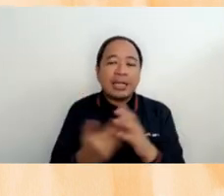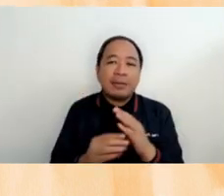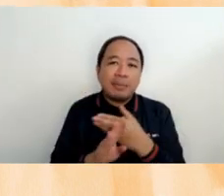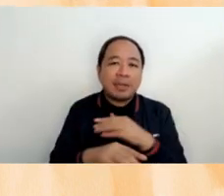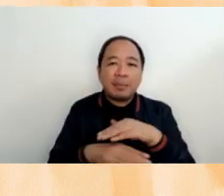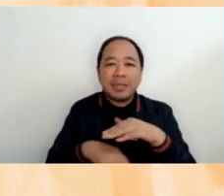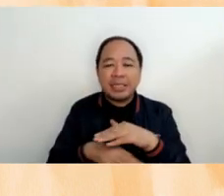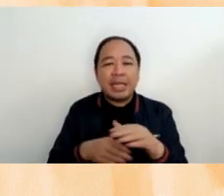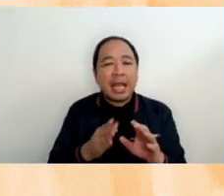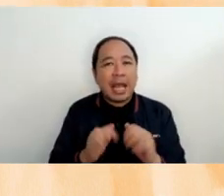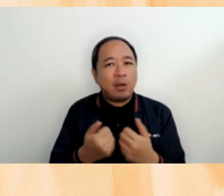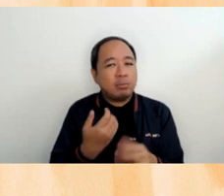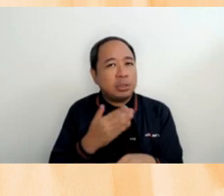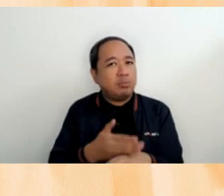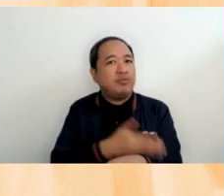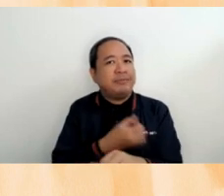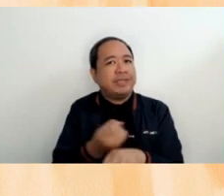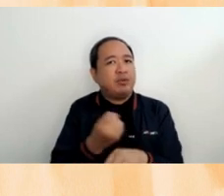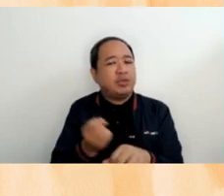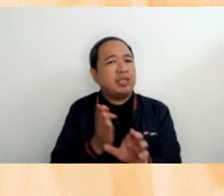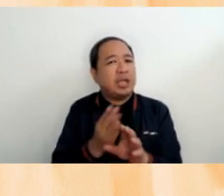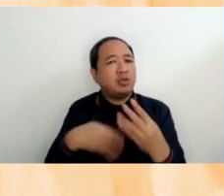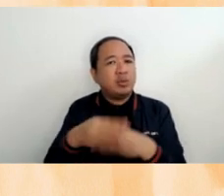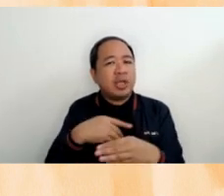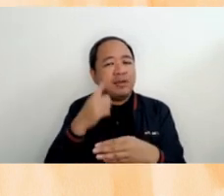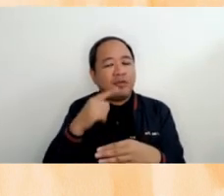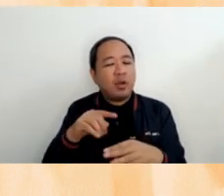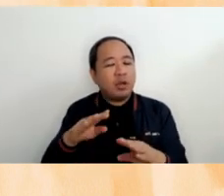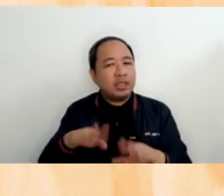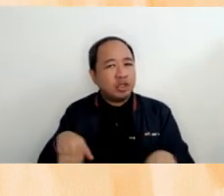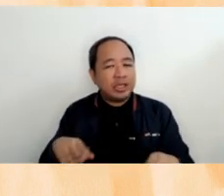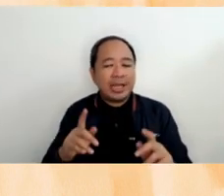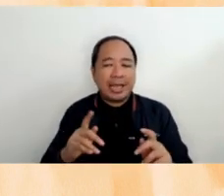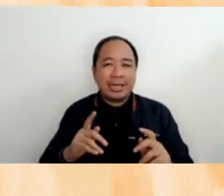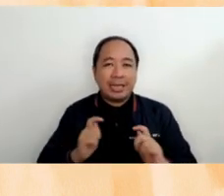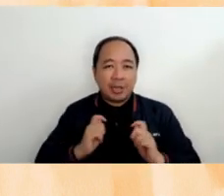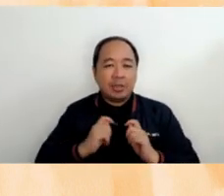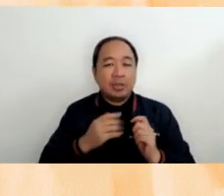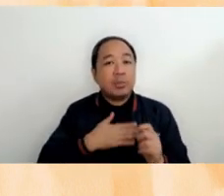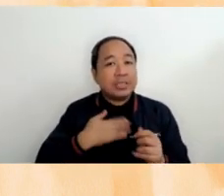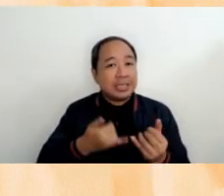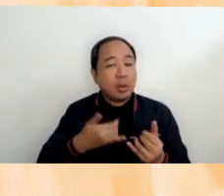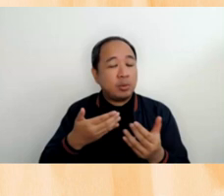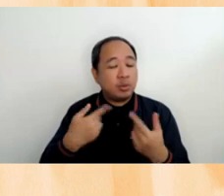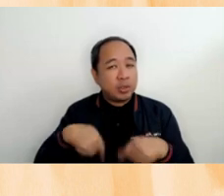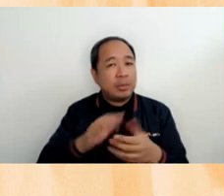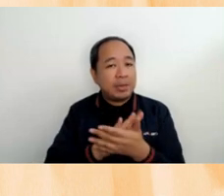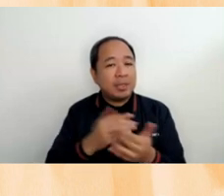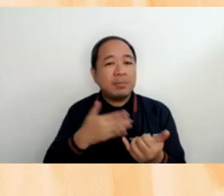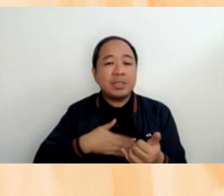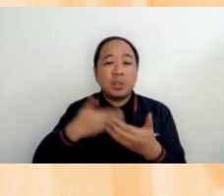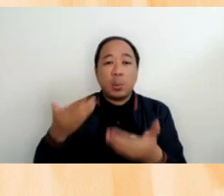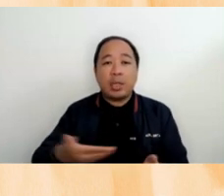Among Children and Teens Post-Pandemic, please give a warm welcome to Dr. Deborah Red.